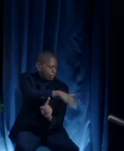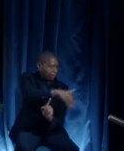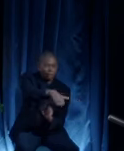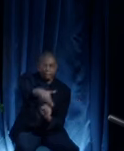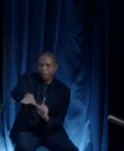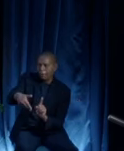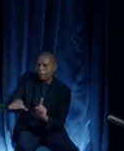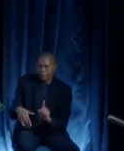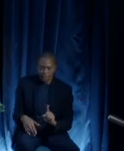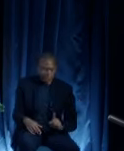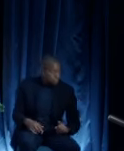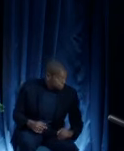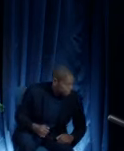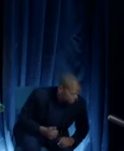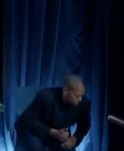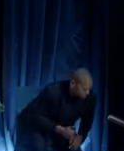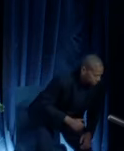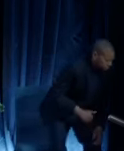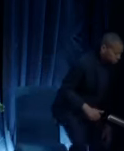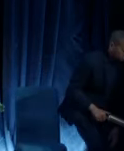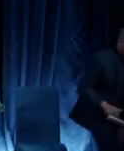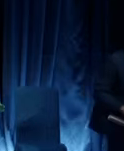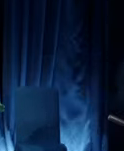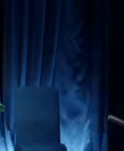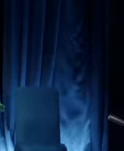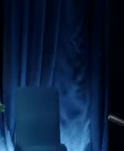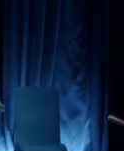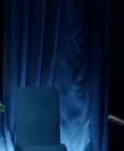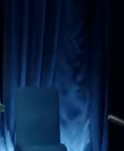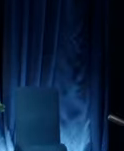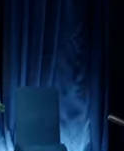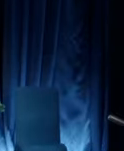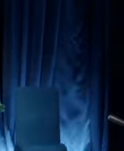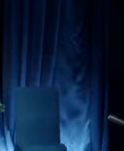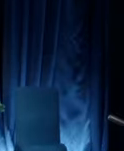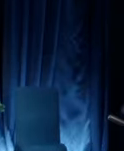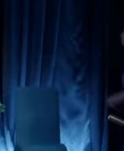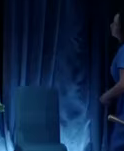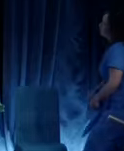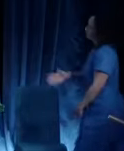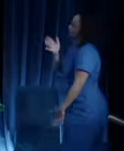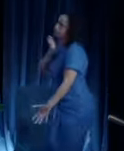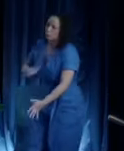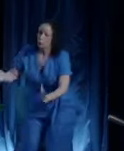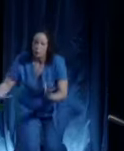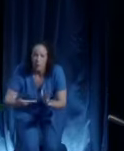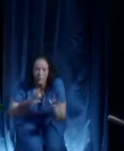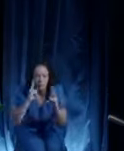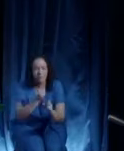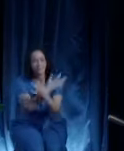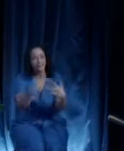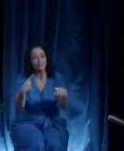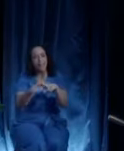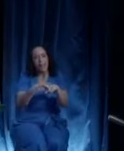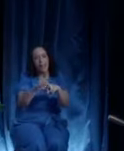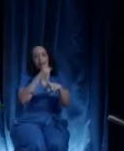that, we don't see a lot of English male courtiers cross-dressing